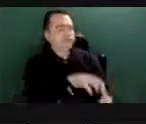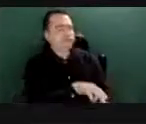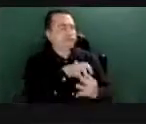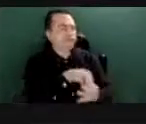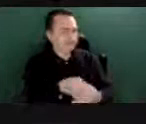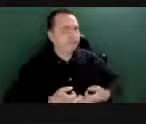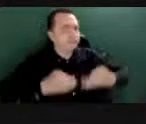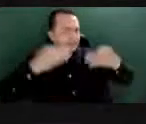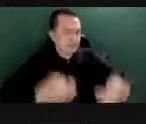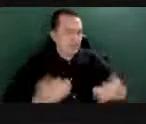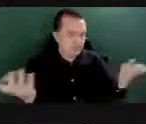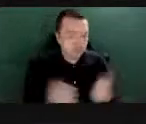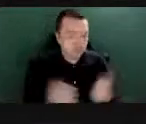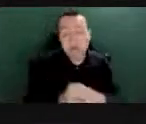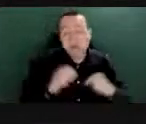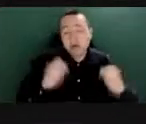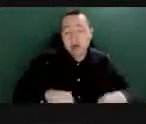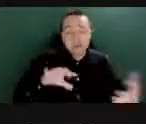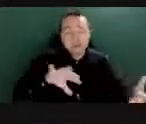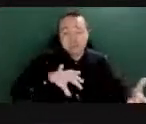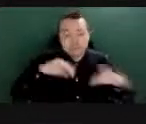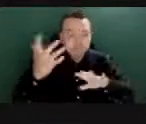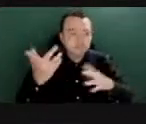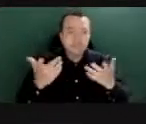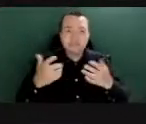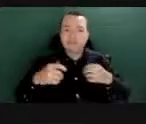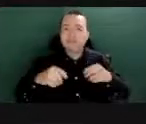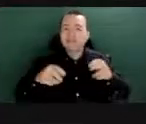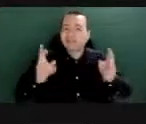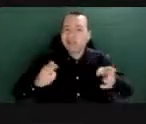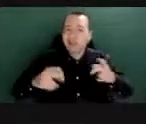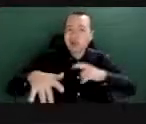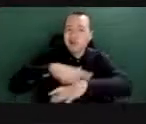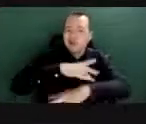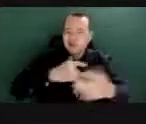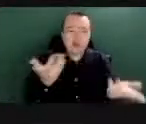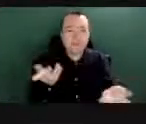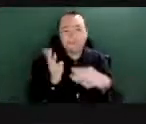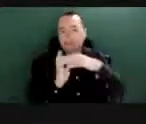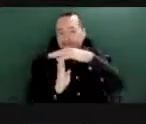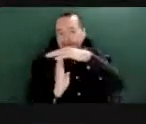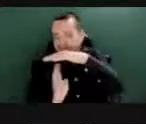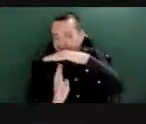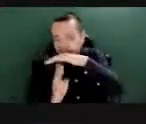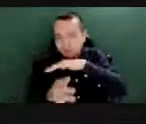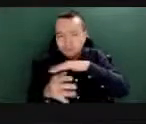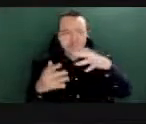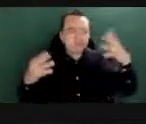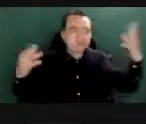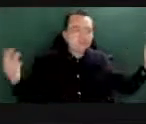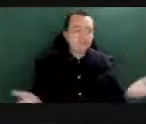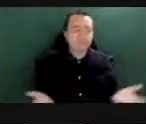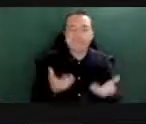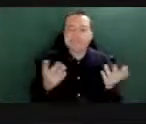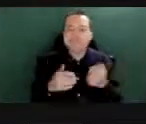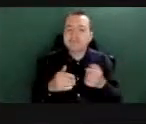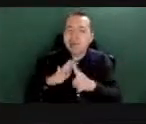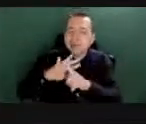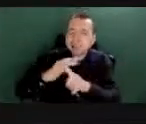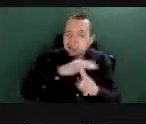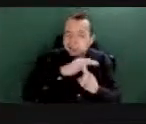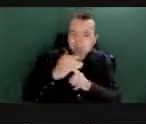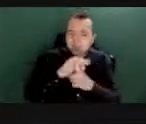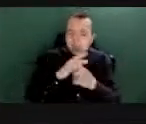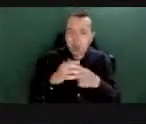we face with migration, the challenges that we're going to face even more from climate change and